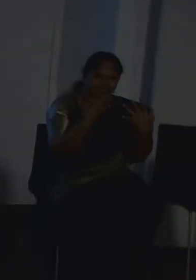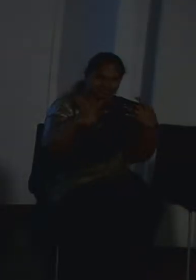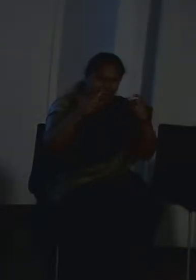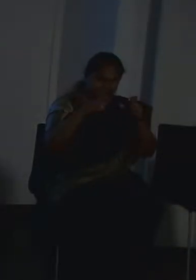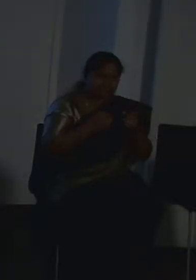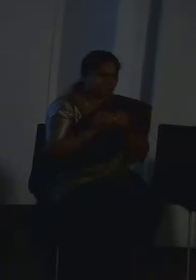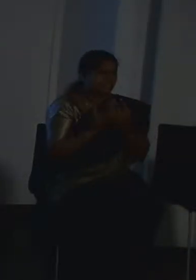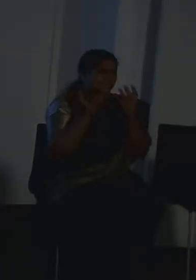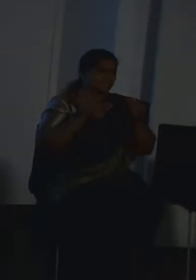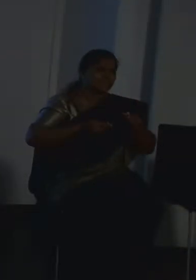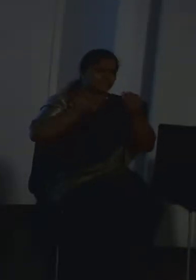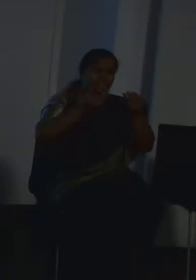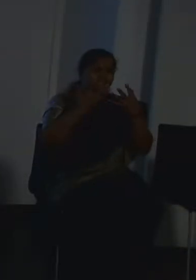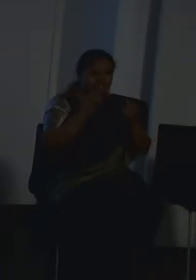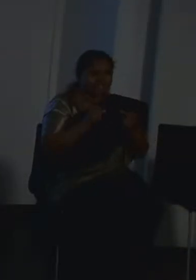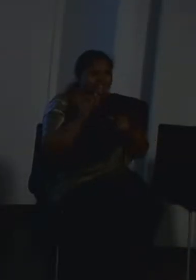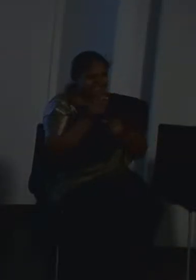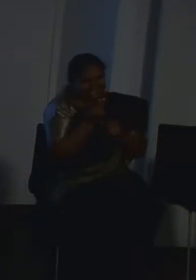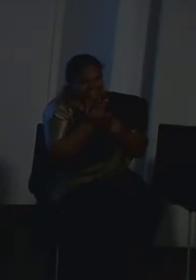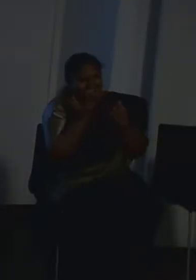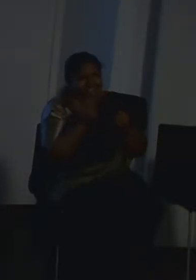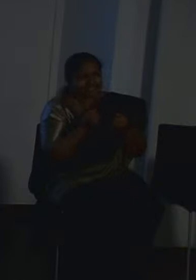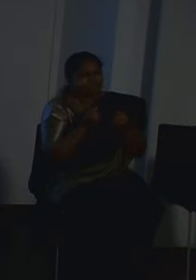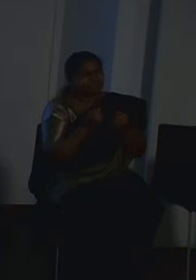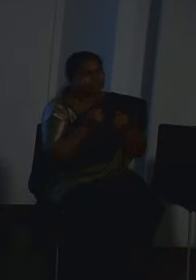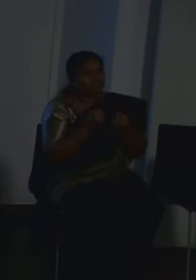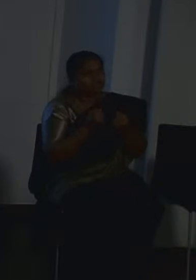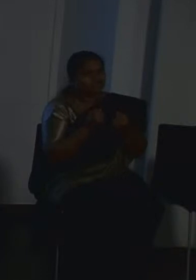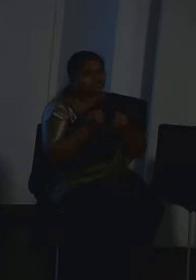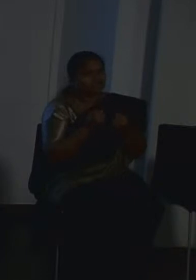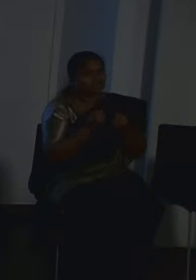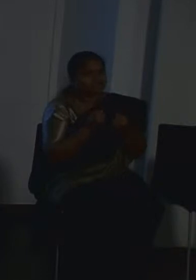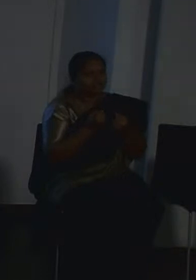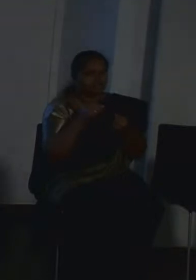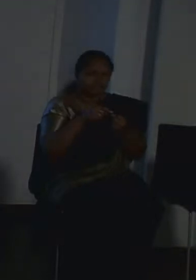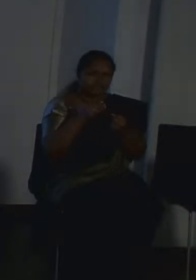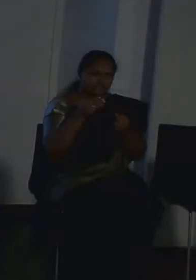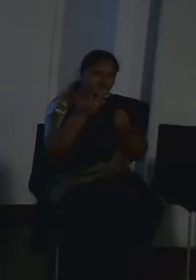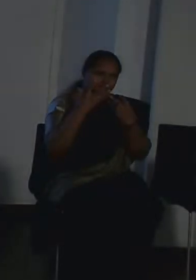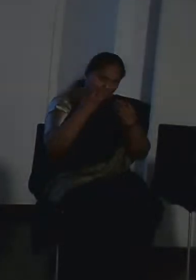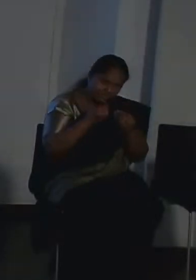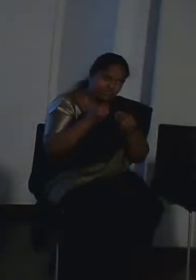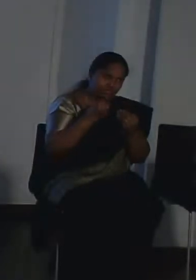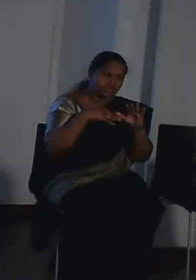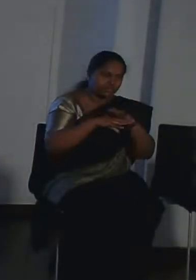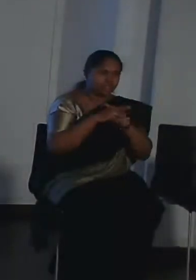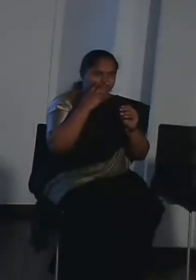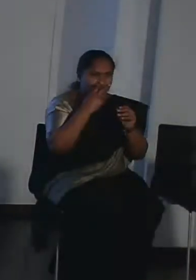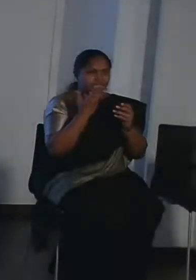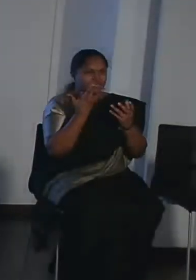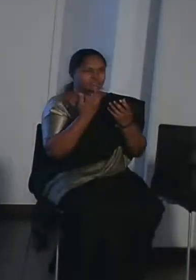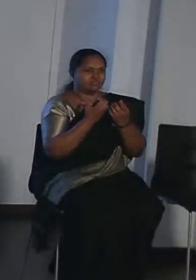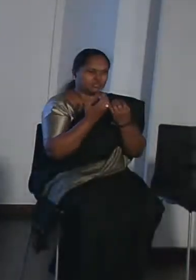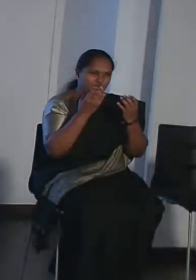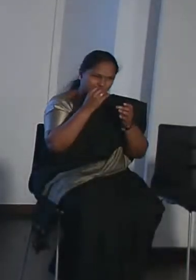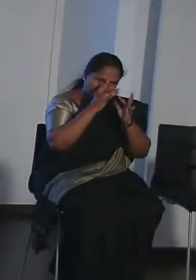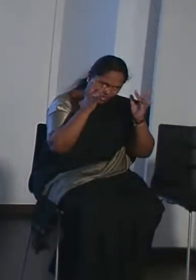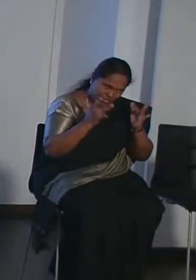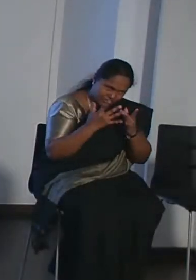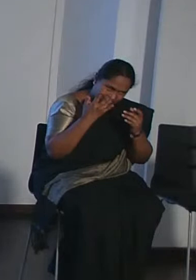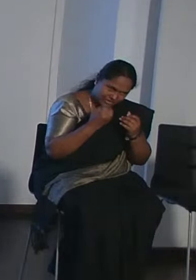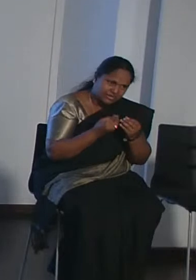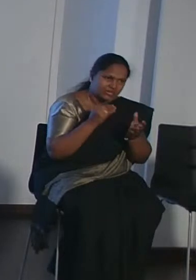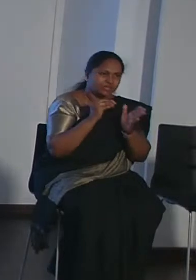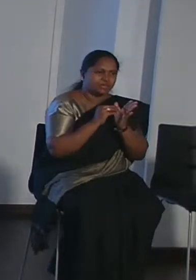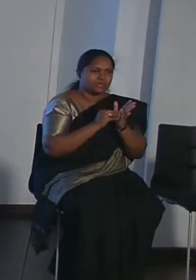more memories, like Virangana said. And that's when we decided to work on a series of online learning materials